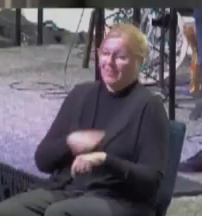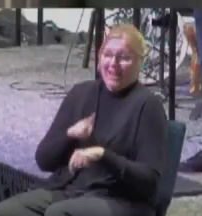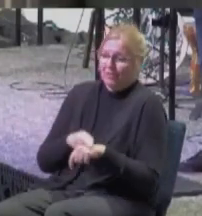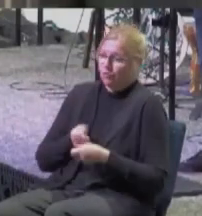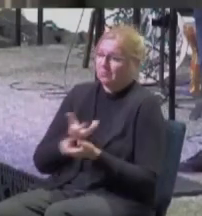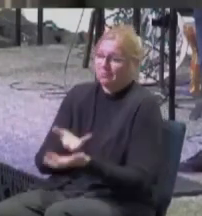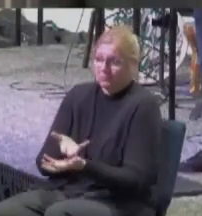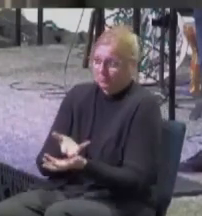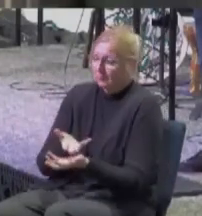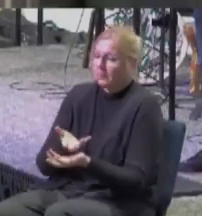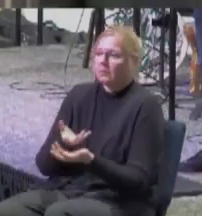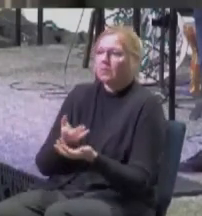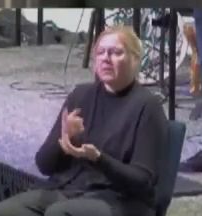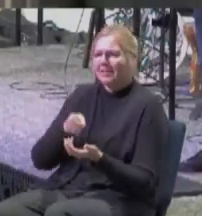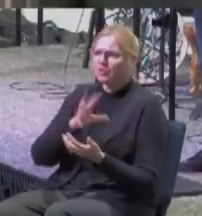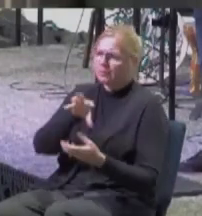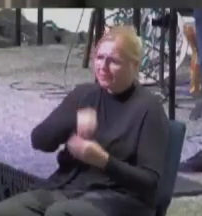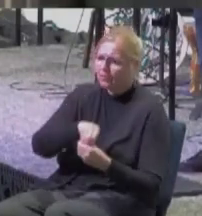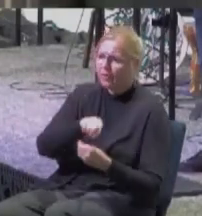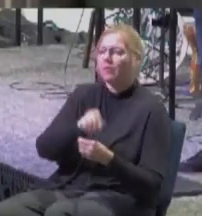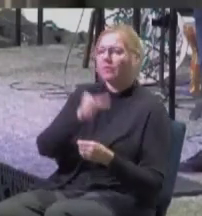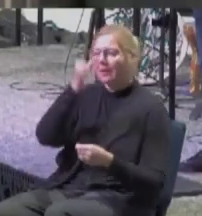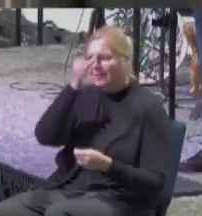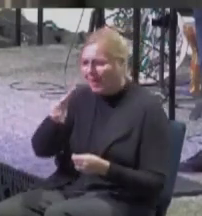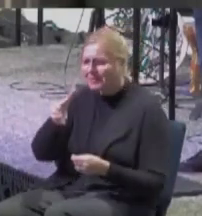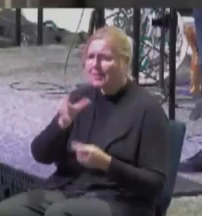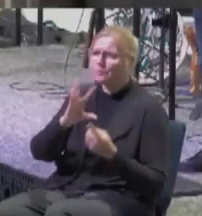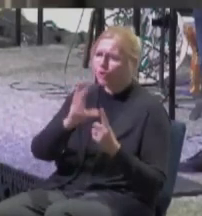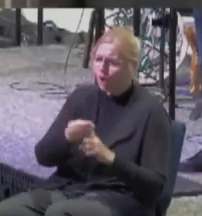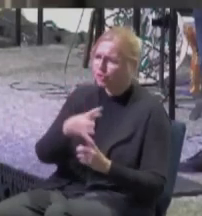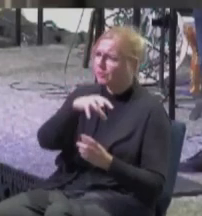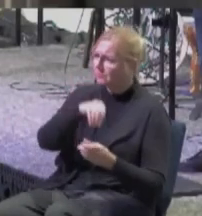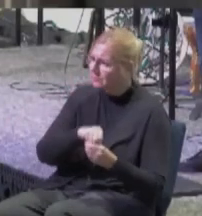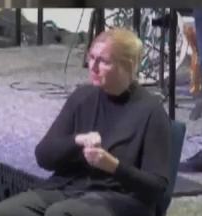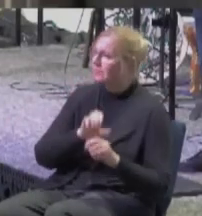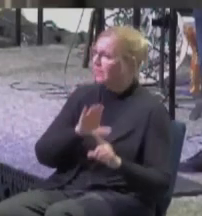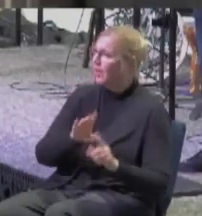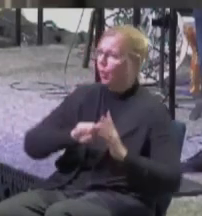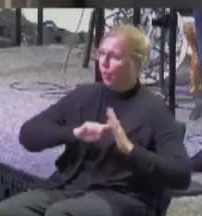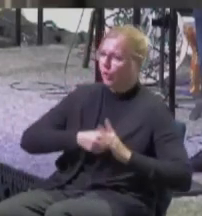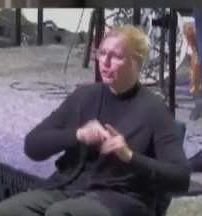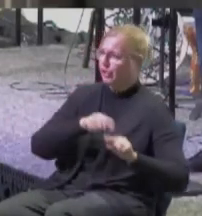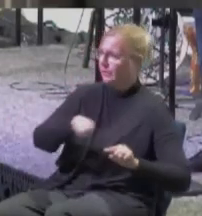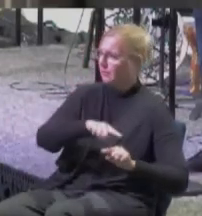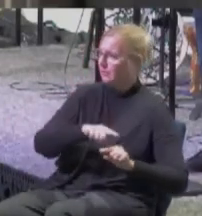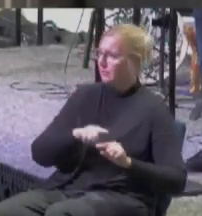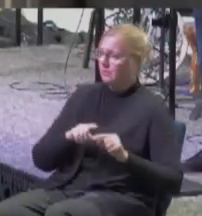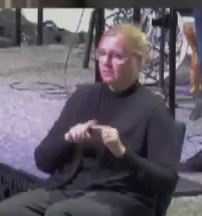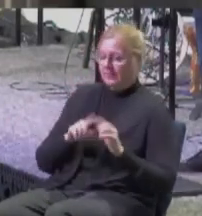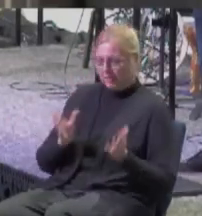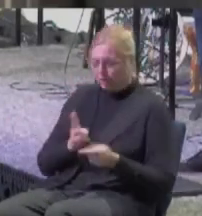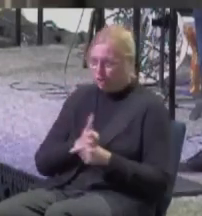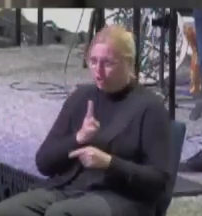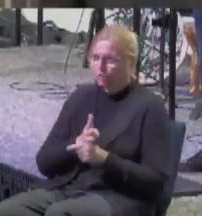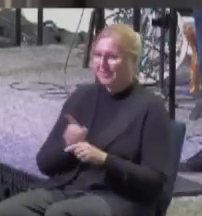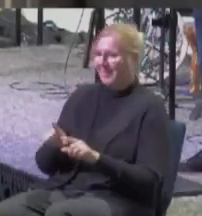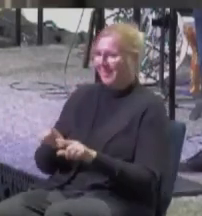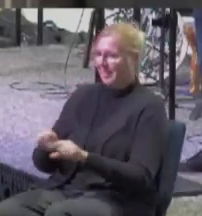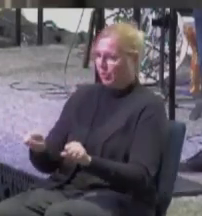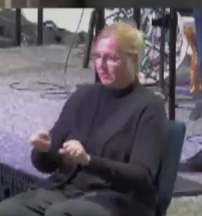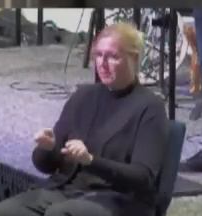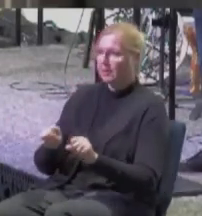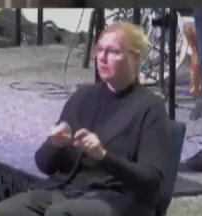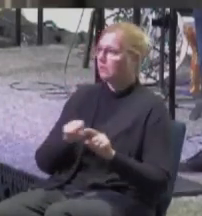needs to engage with the concepts and terminology of local literature and orature. This may mean evoking linguistic and literary connections